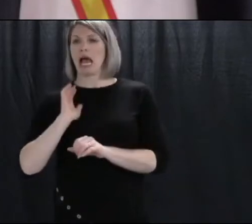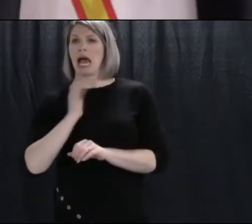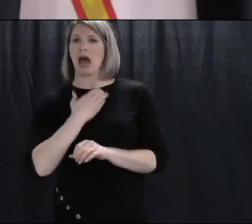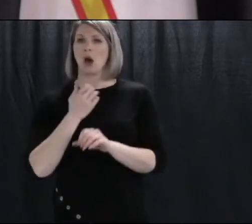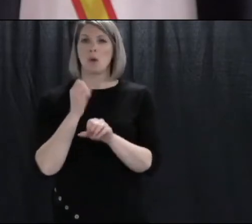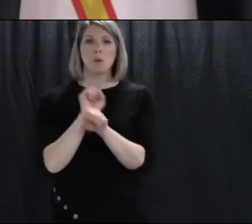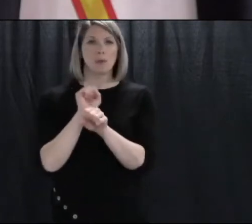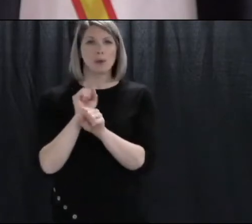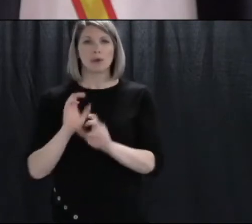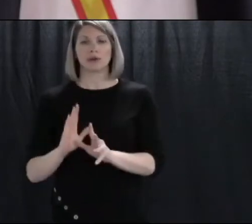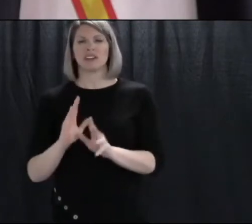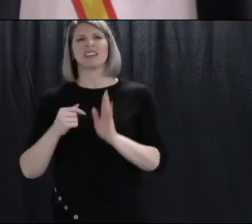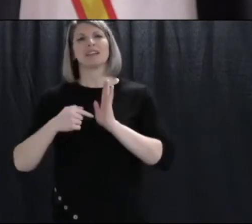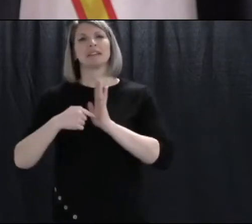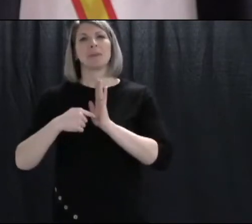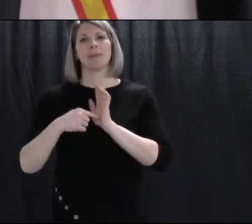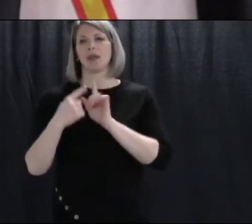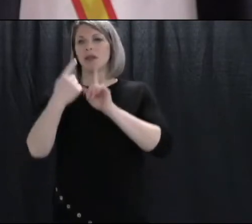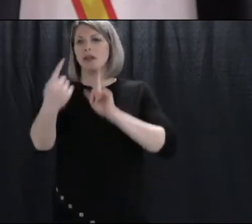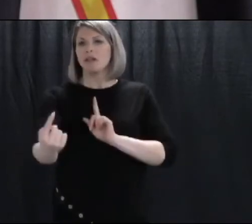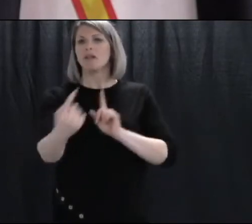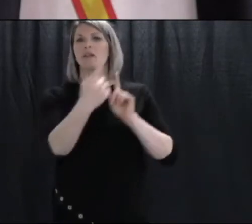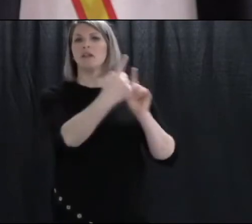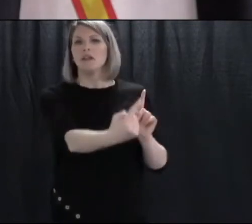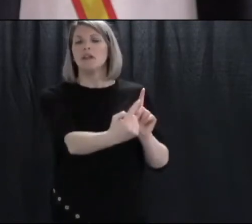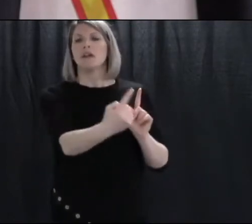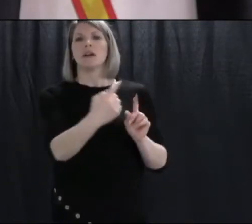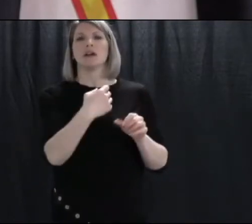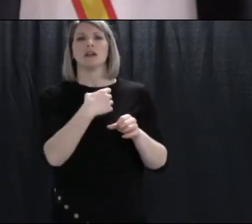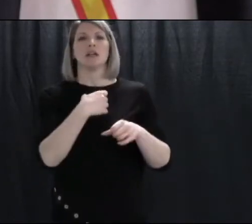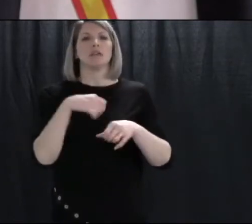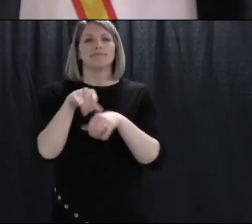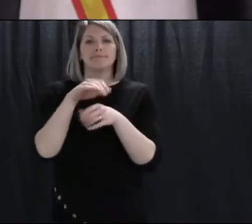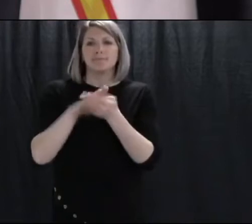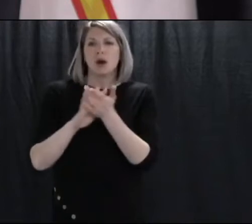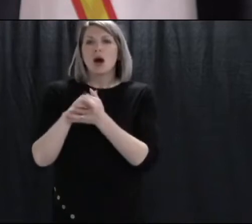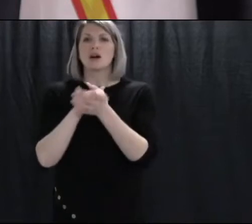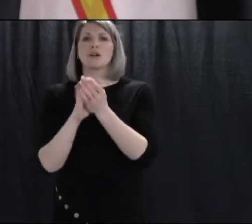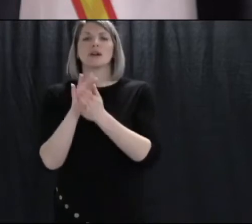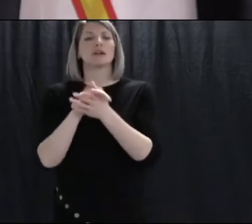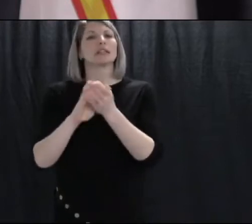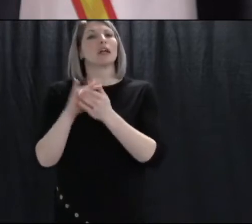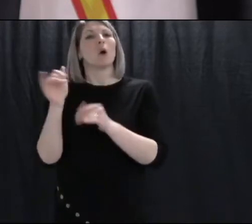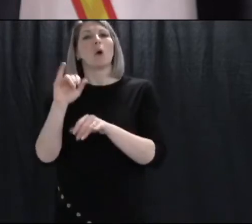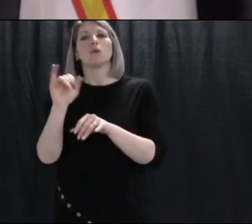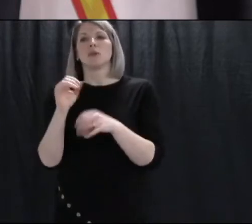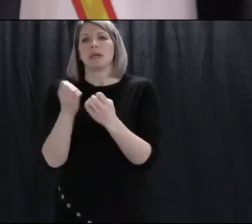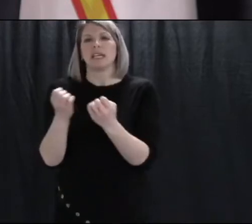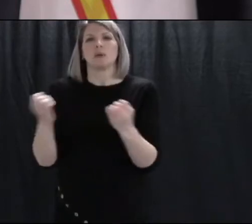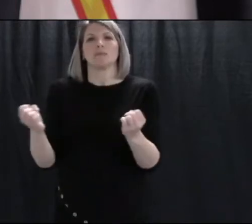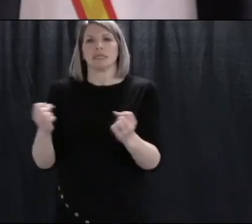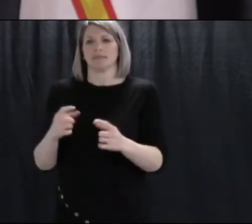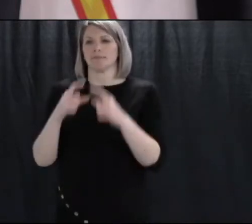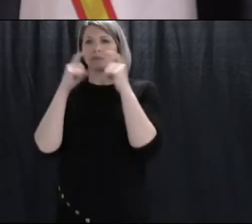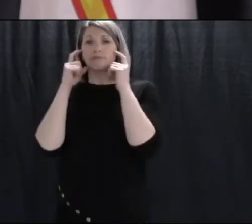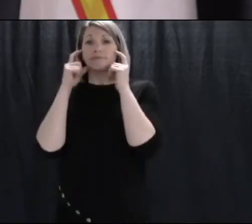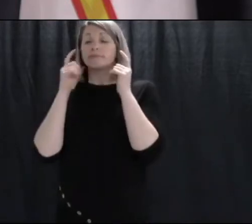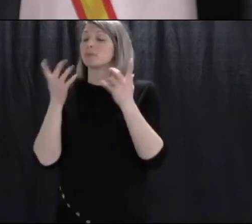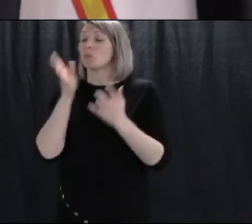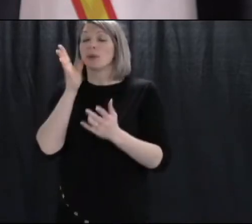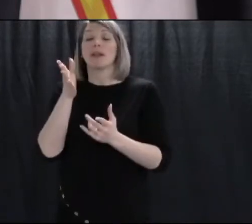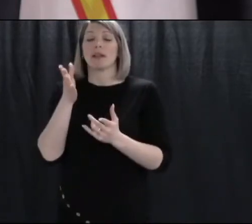social distancing, making provisions around equipment, personal hygiene, as I've just mentioned. So that is the work of occupational health